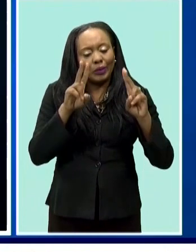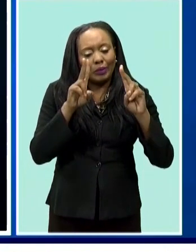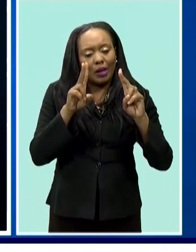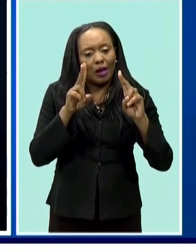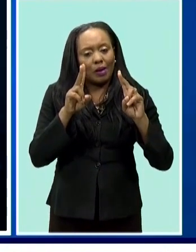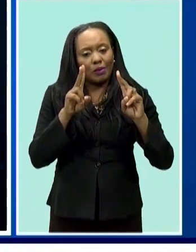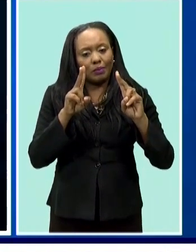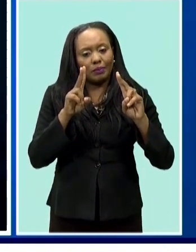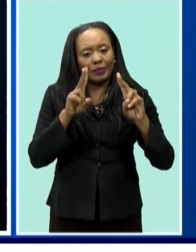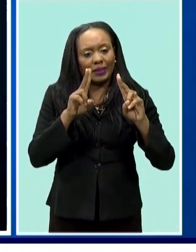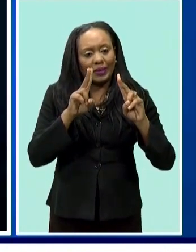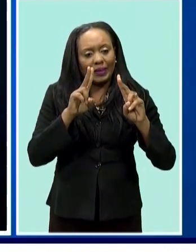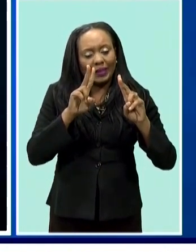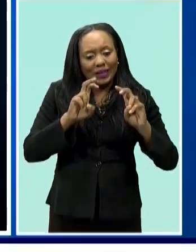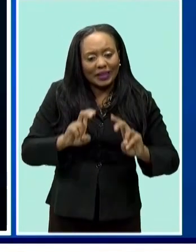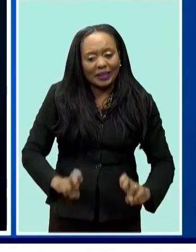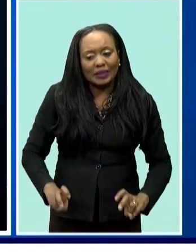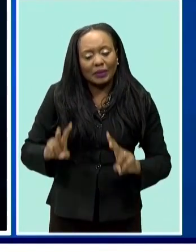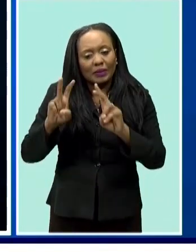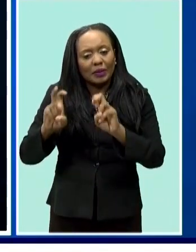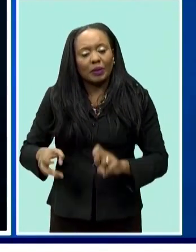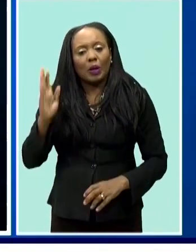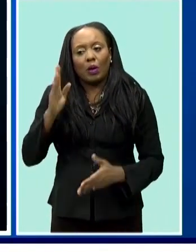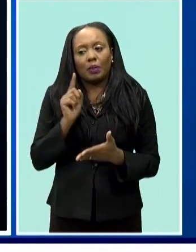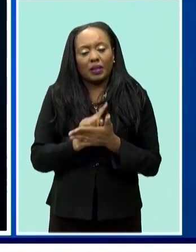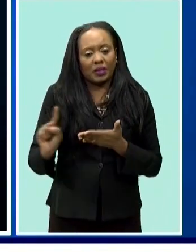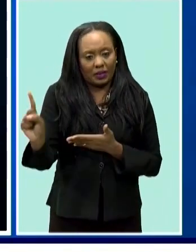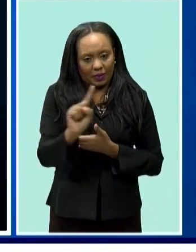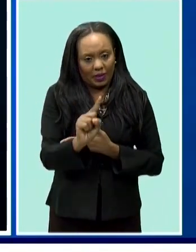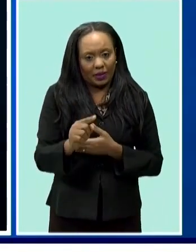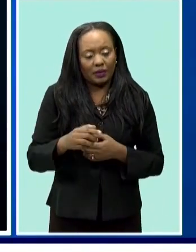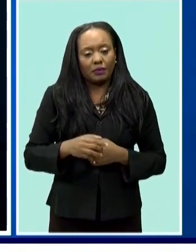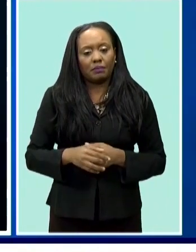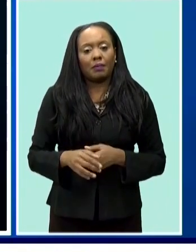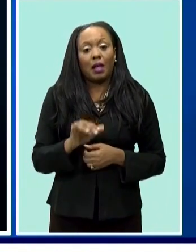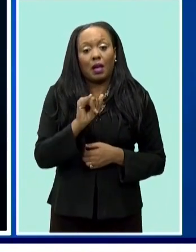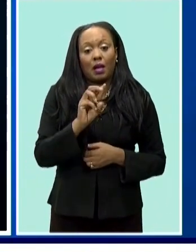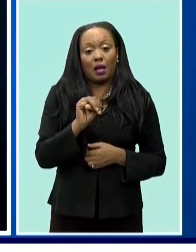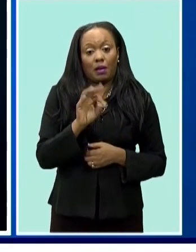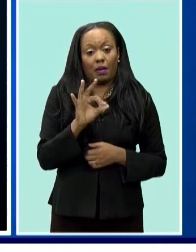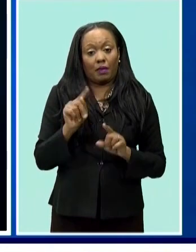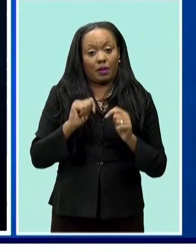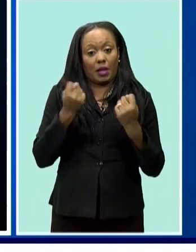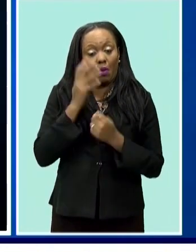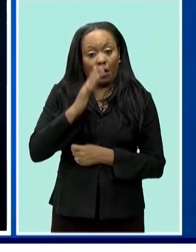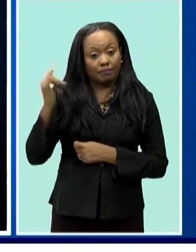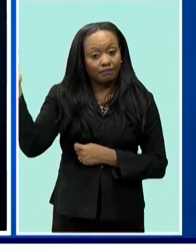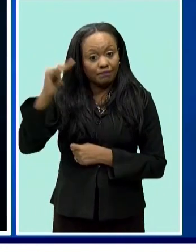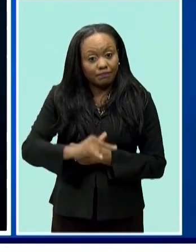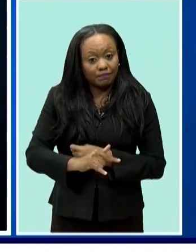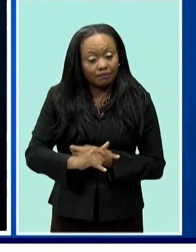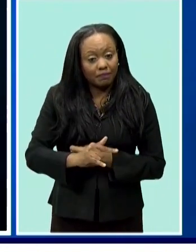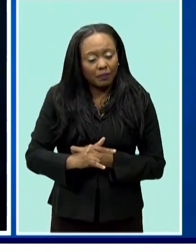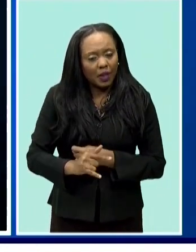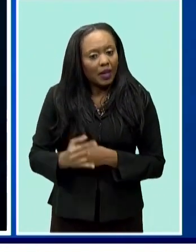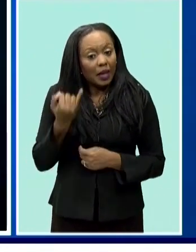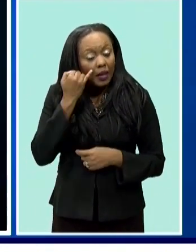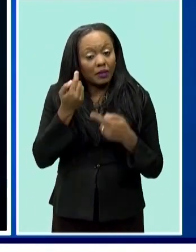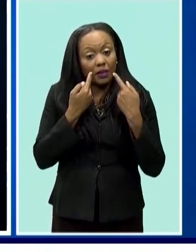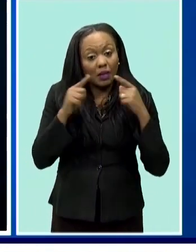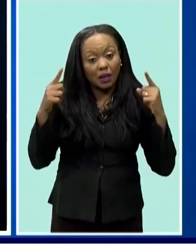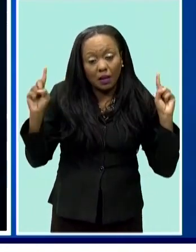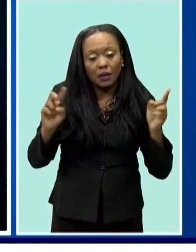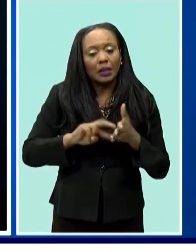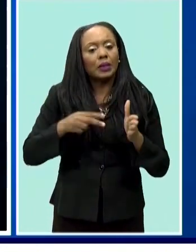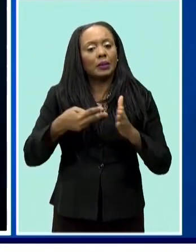Monetary Fund will come next week. That's when an IMF team is due to arrive in the island. A successful assessment means Barbados will be